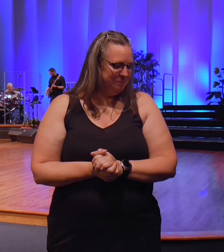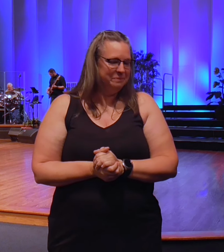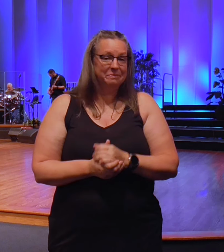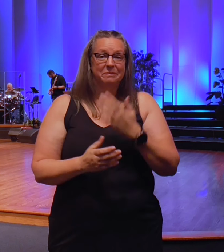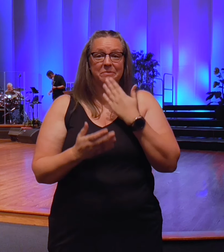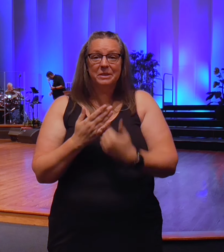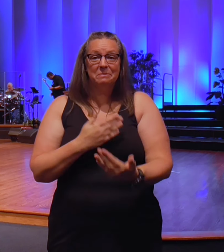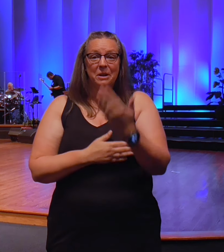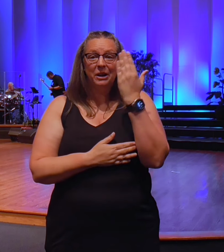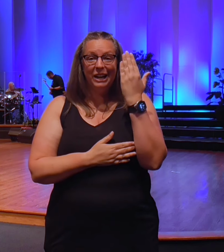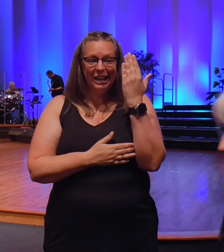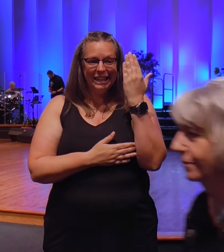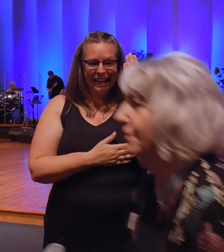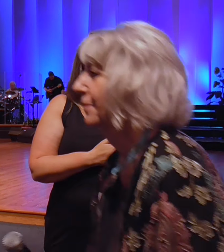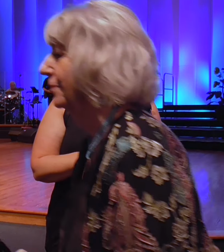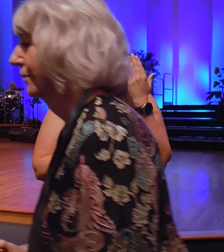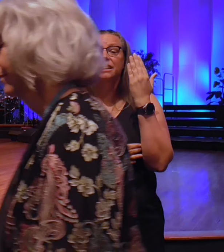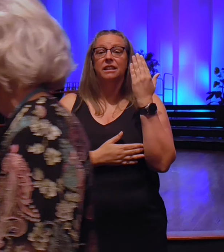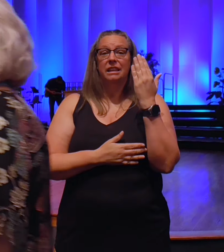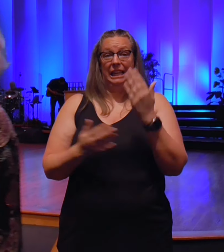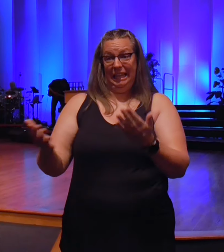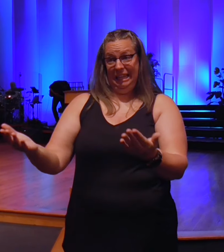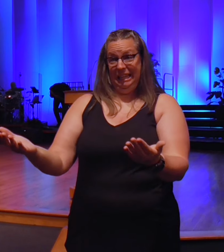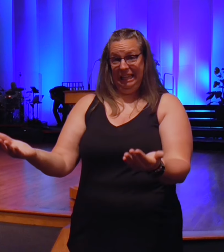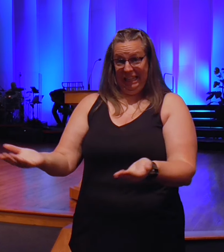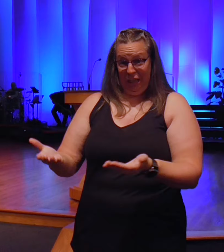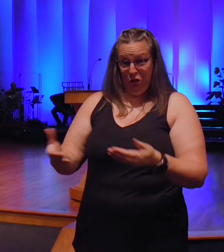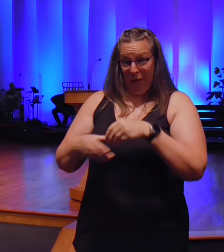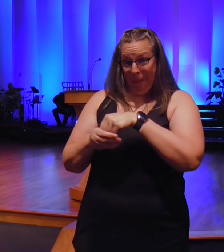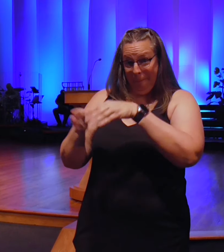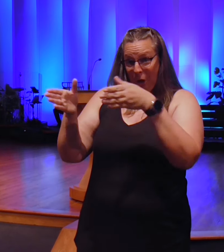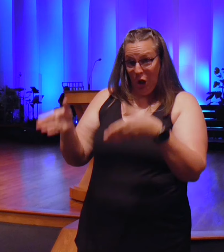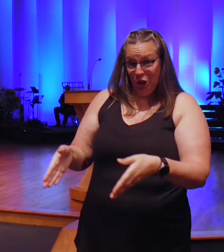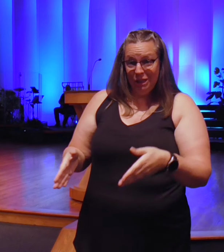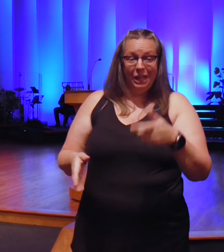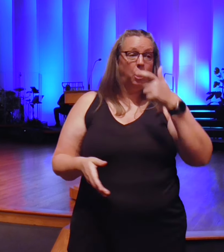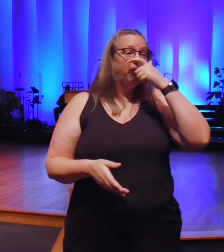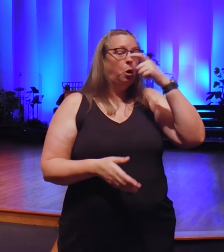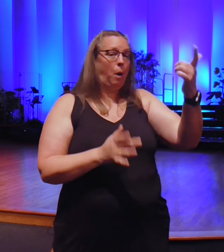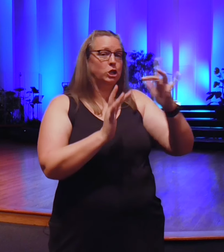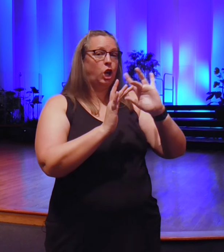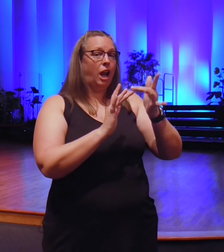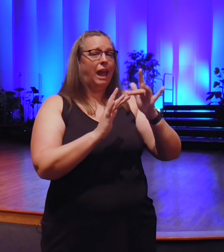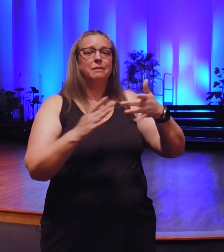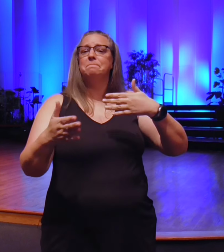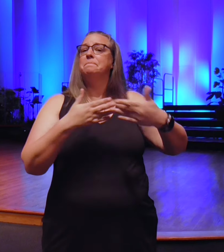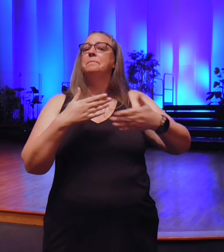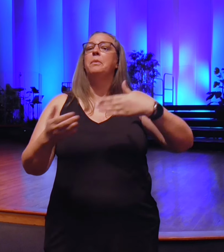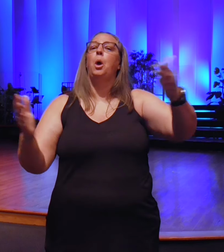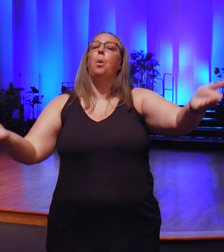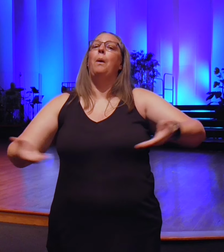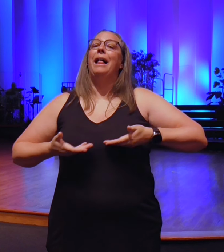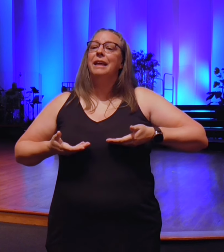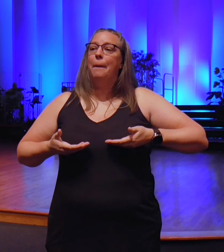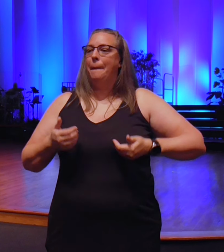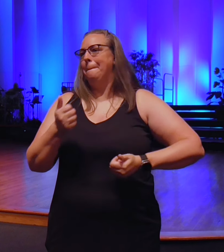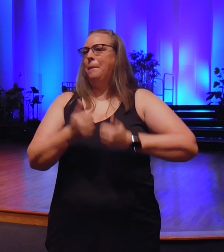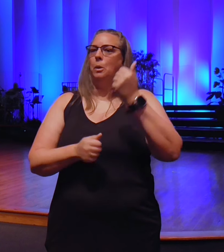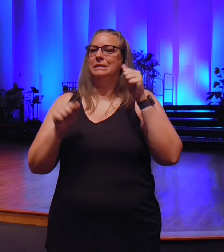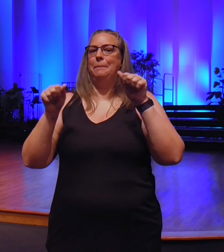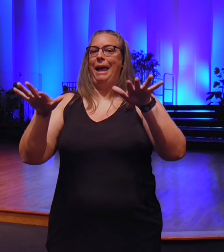Good morning, folks in person, folks watching online. Welcome to Mile High Church, the most magical place on earth.